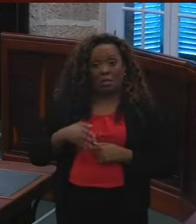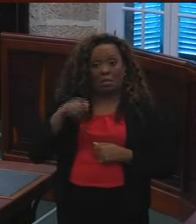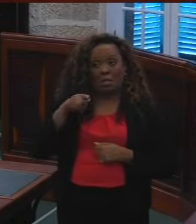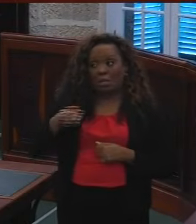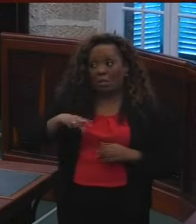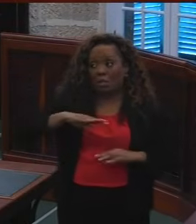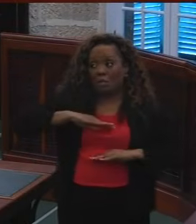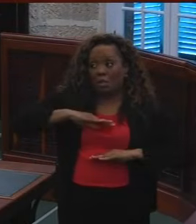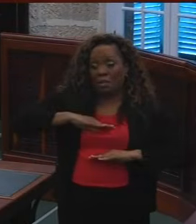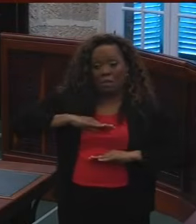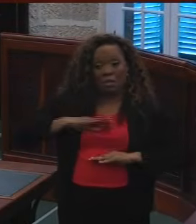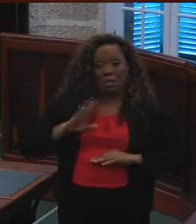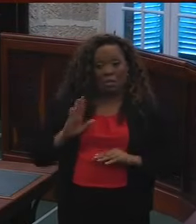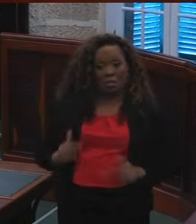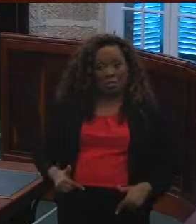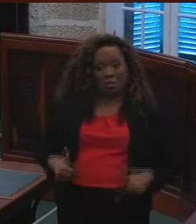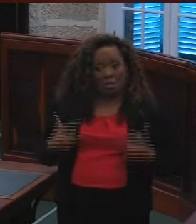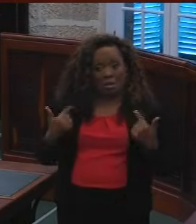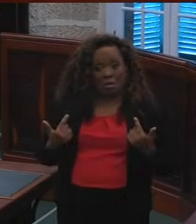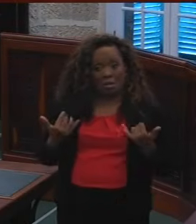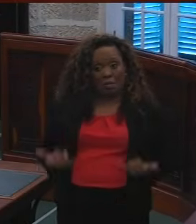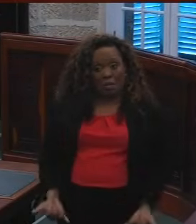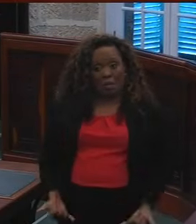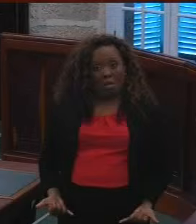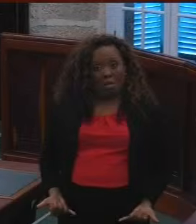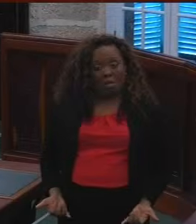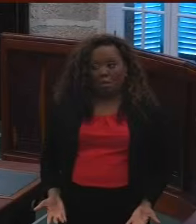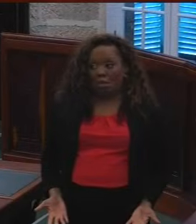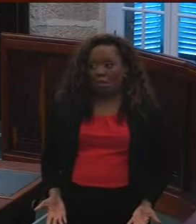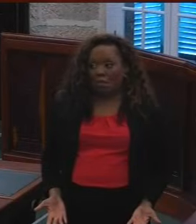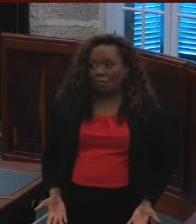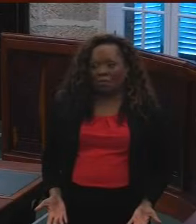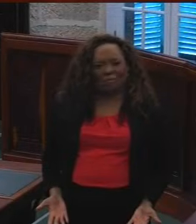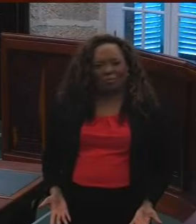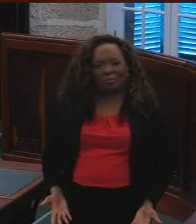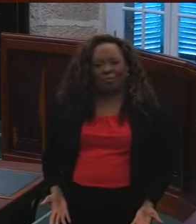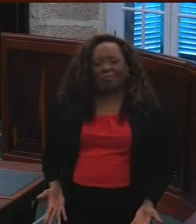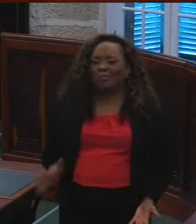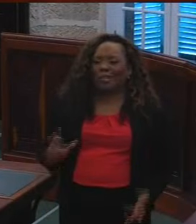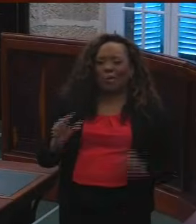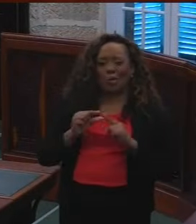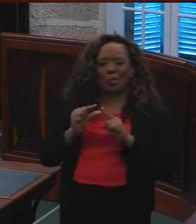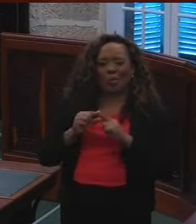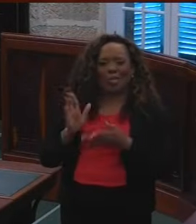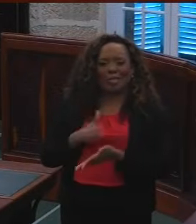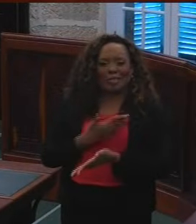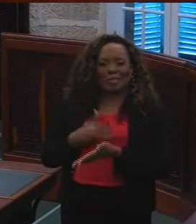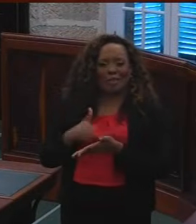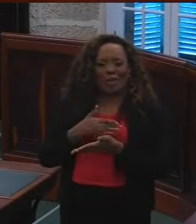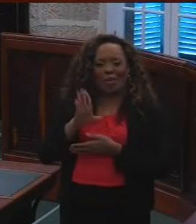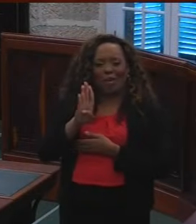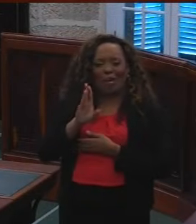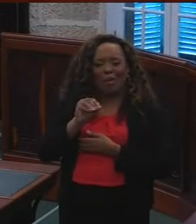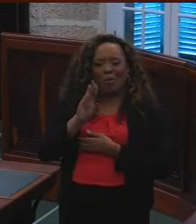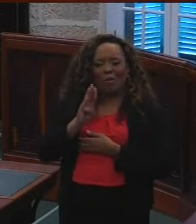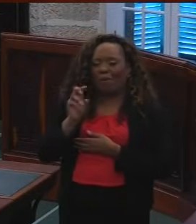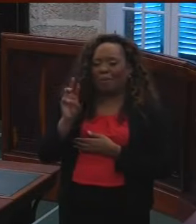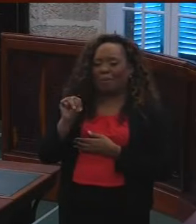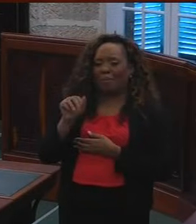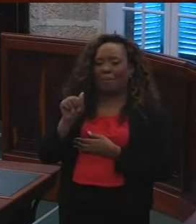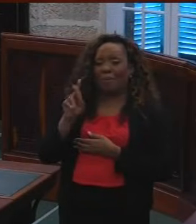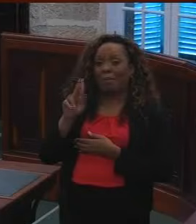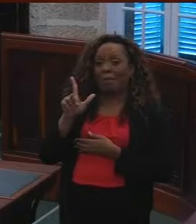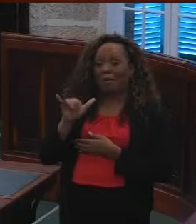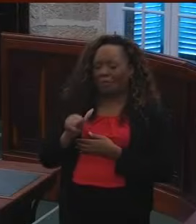the life that you are living, Mr. Speaker, sir? I feel this country has to have honest conversations with itself. I felt so